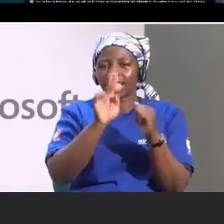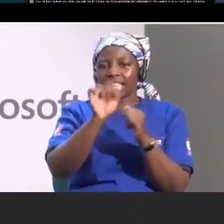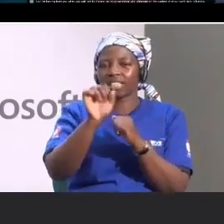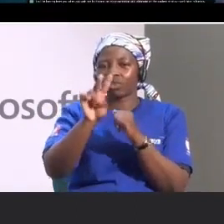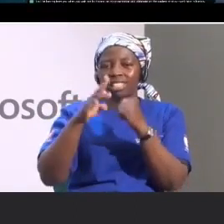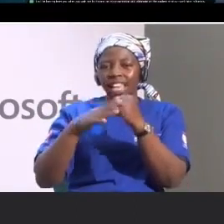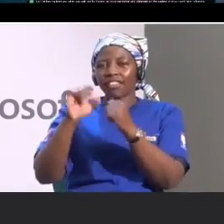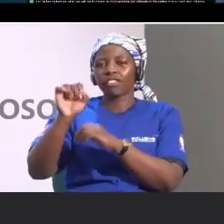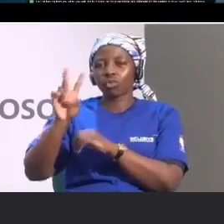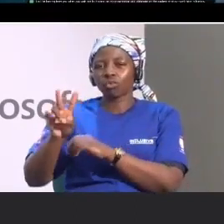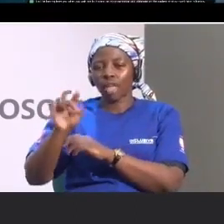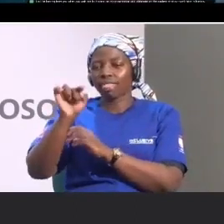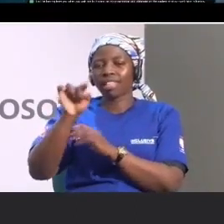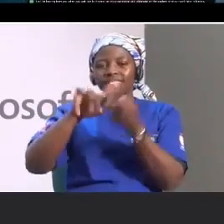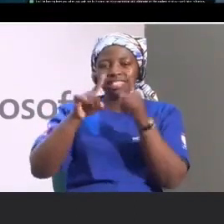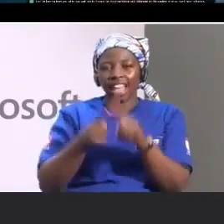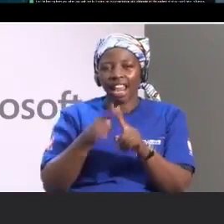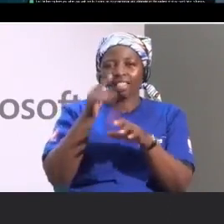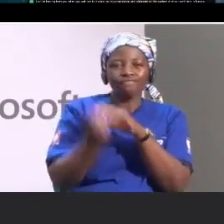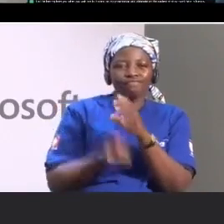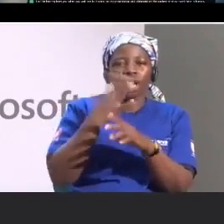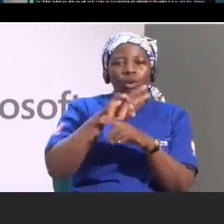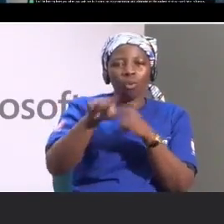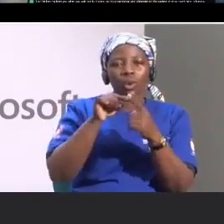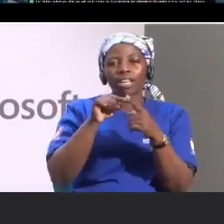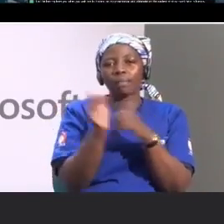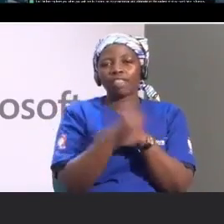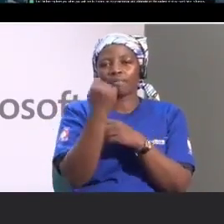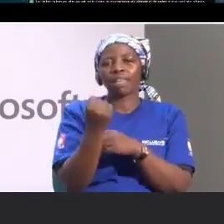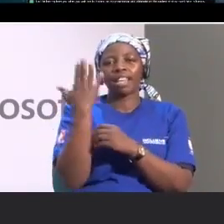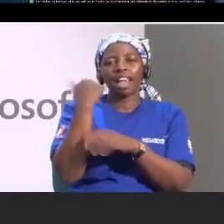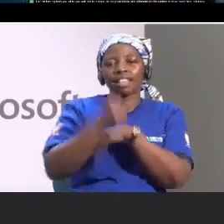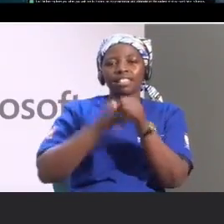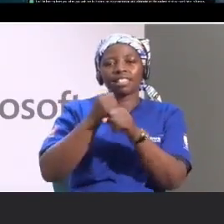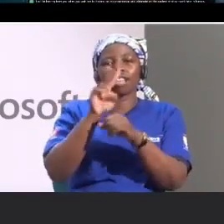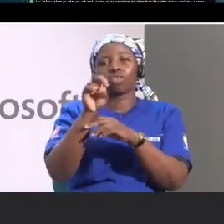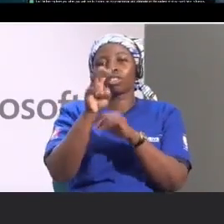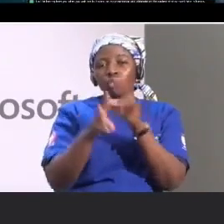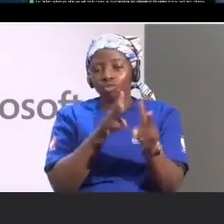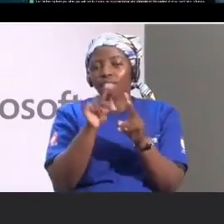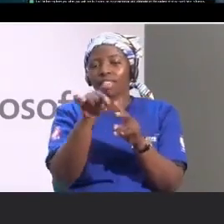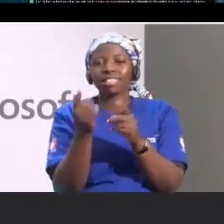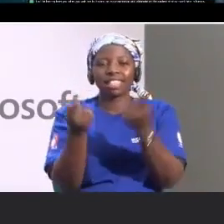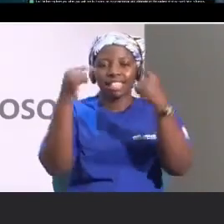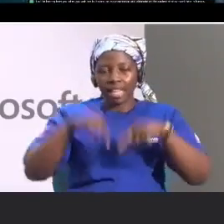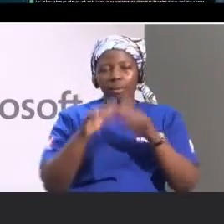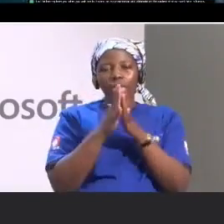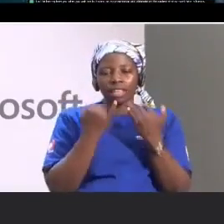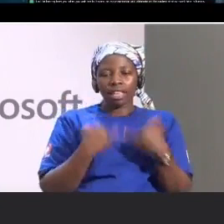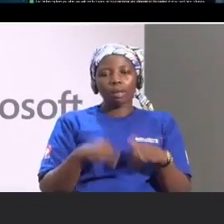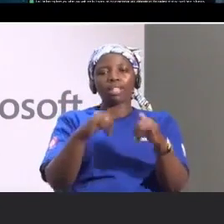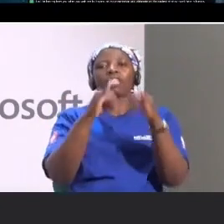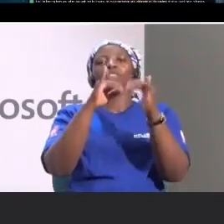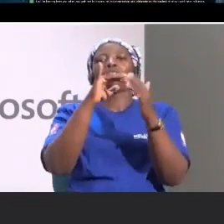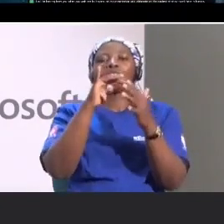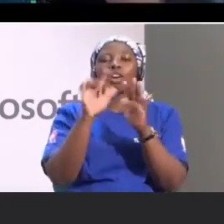KS2952. This standard was promulgated in May last year, 2022, and it came with an implementation